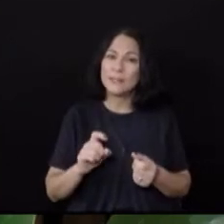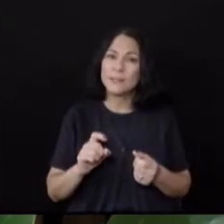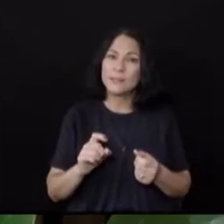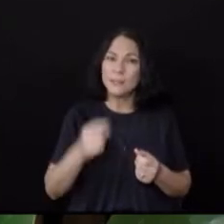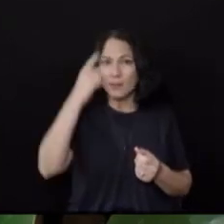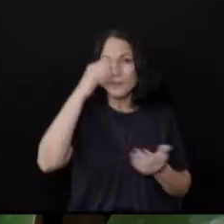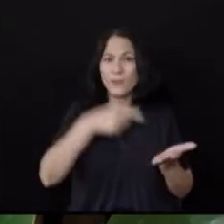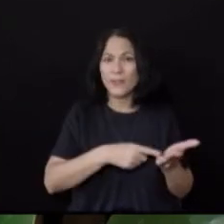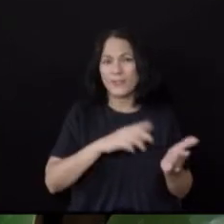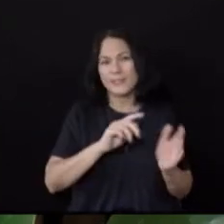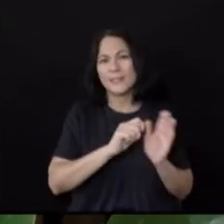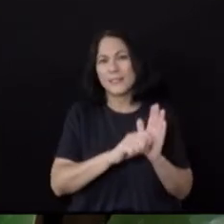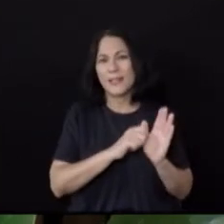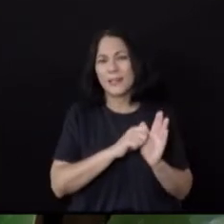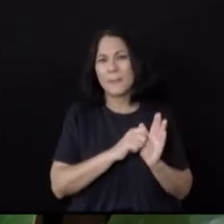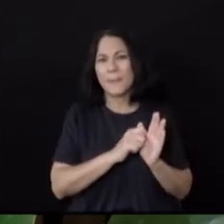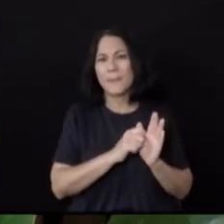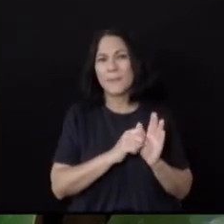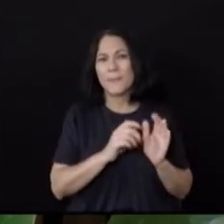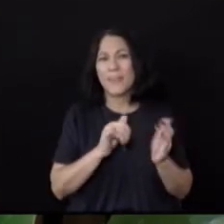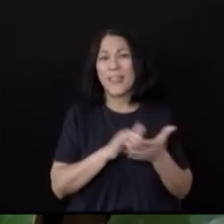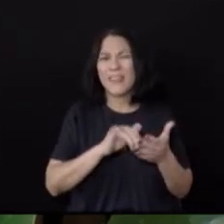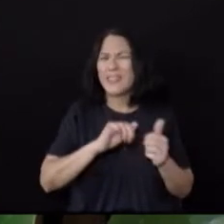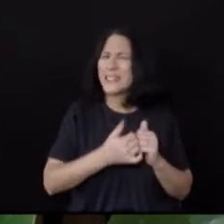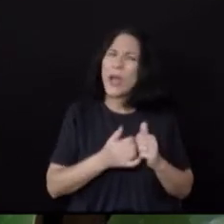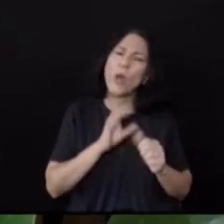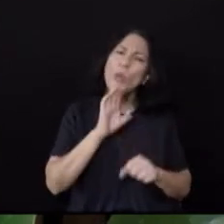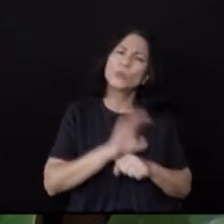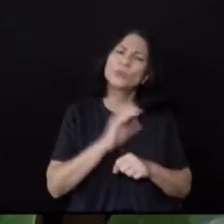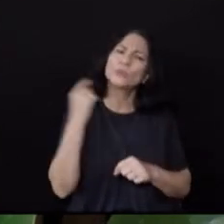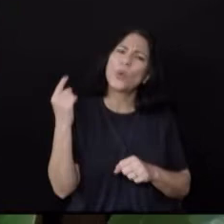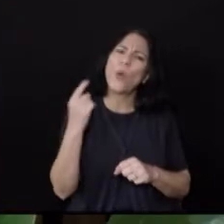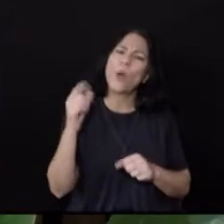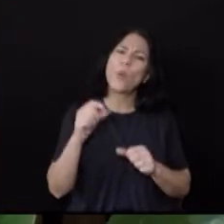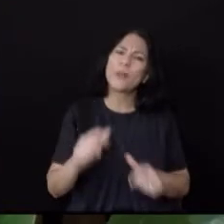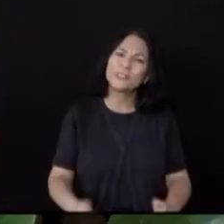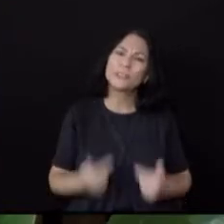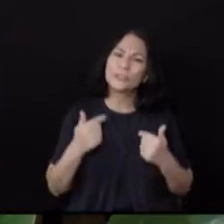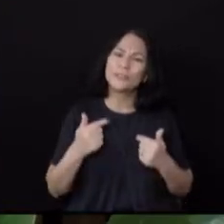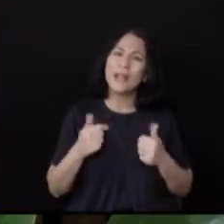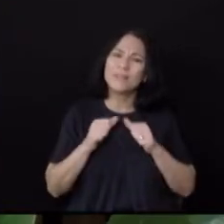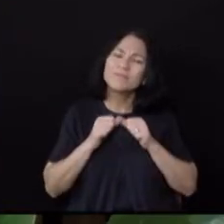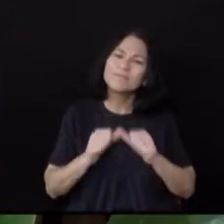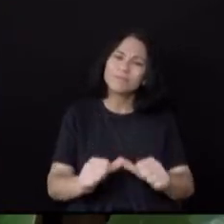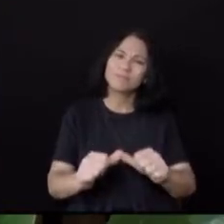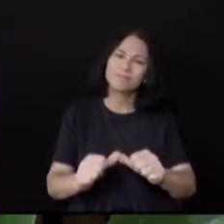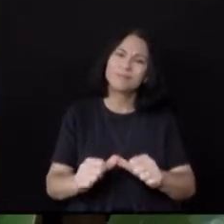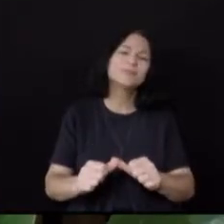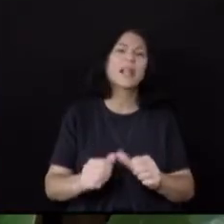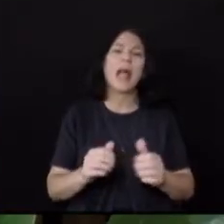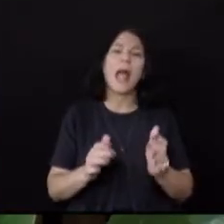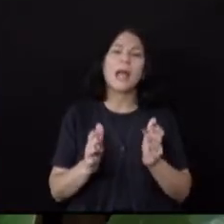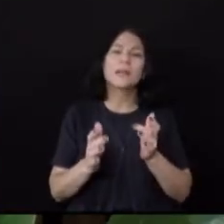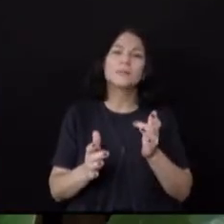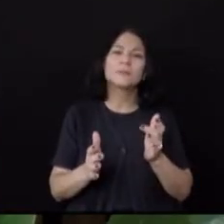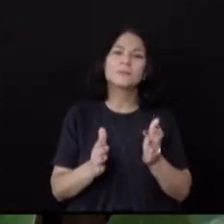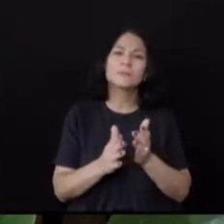this. That's how the church has always survived, my friends. Not just survived, but